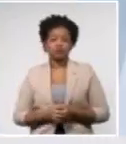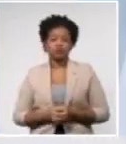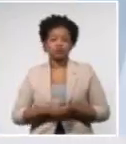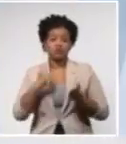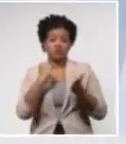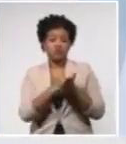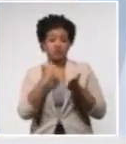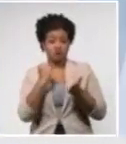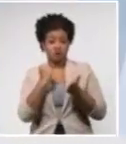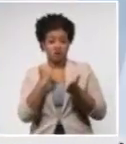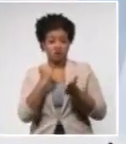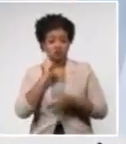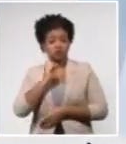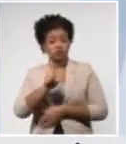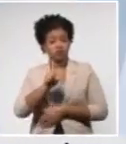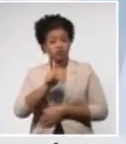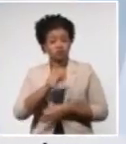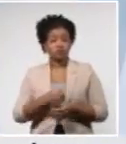and